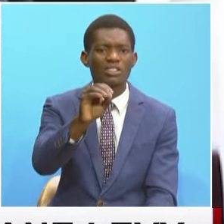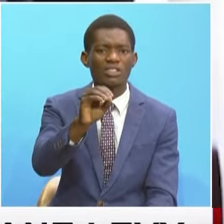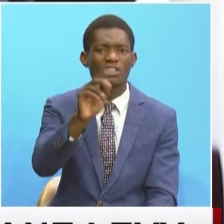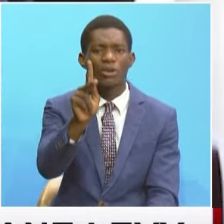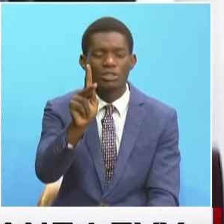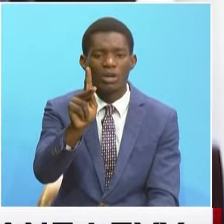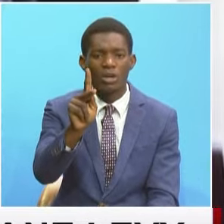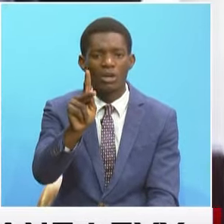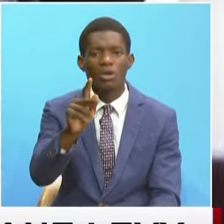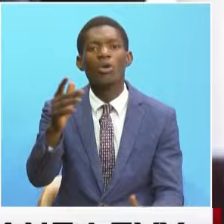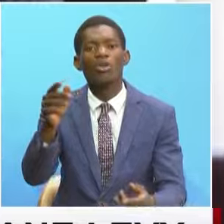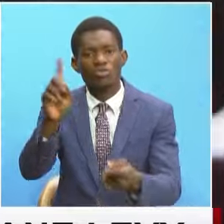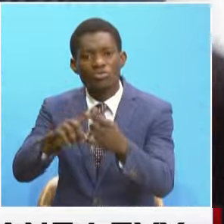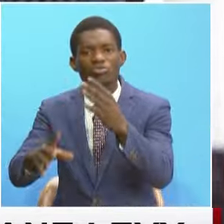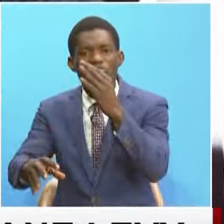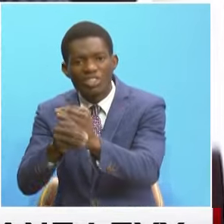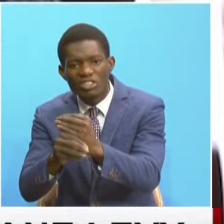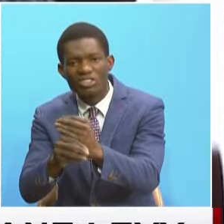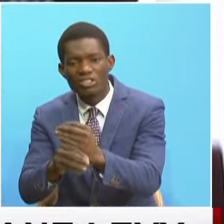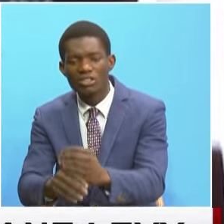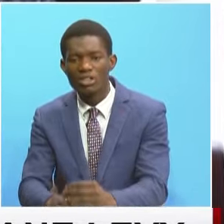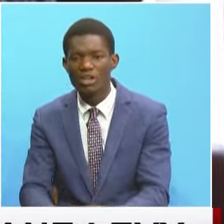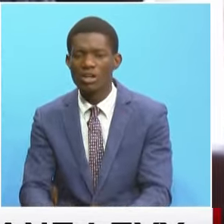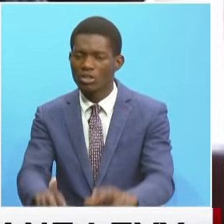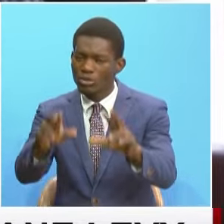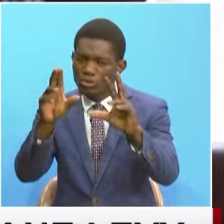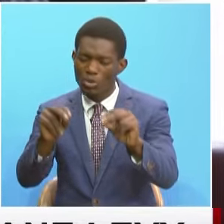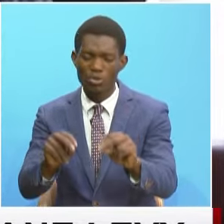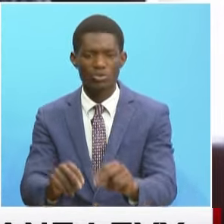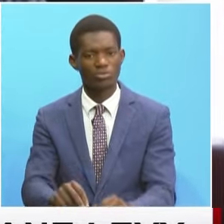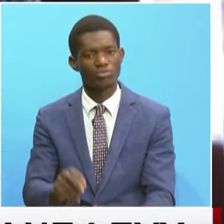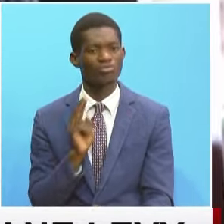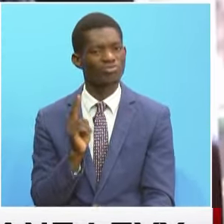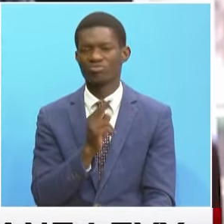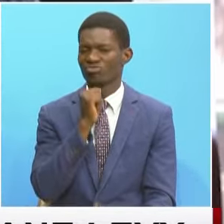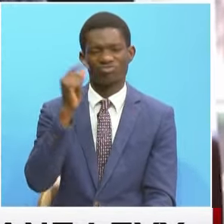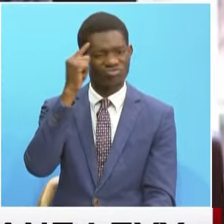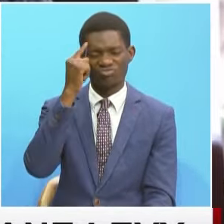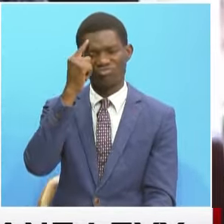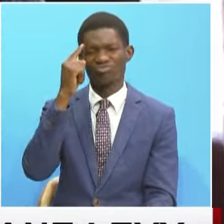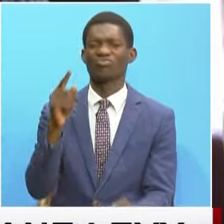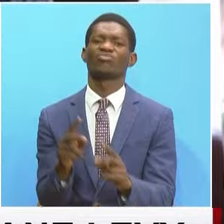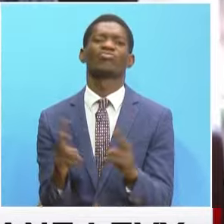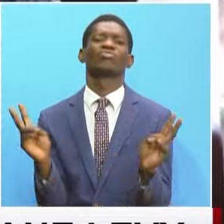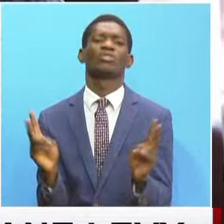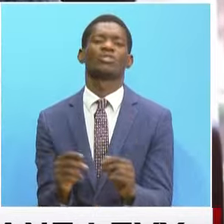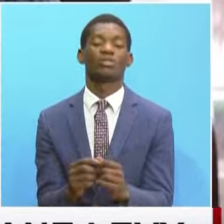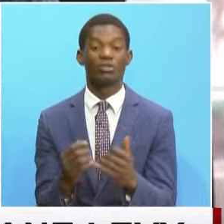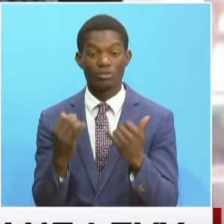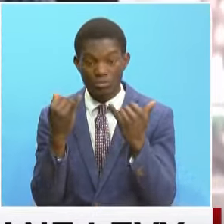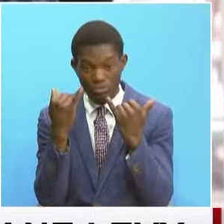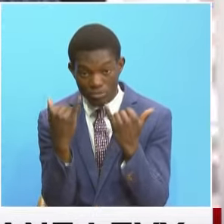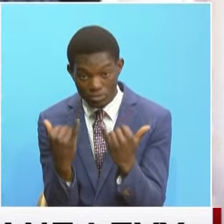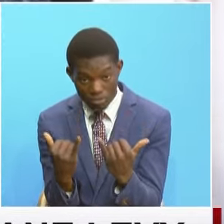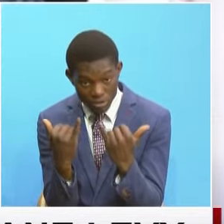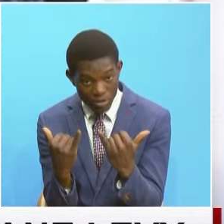From 13 way to 100. In an environment like this, we don't think so. The reality right now being